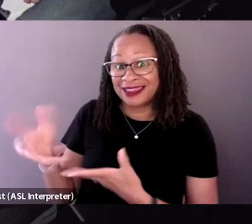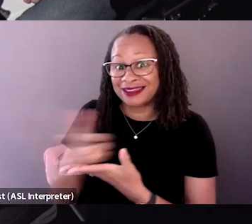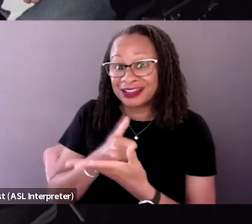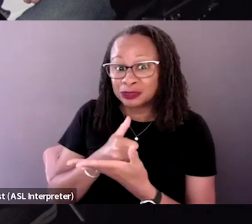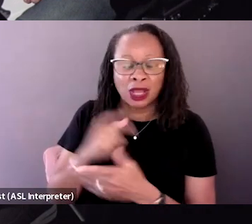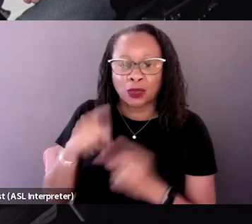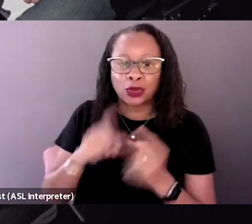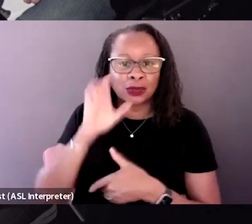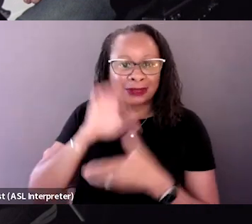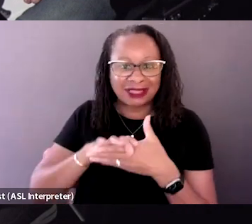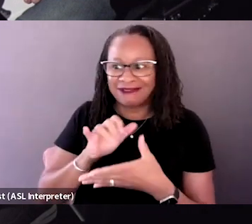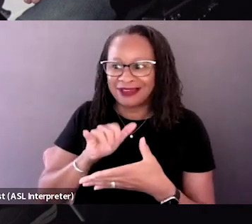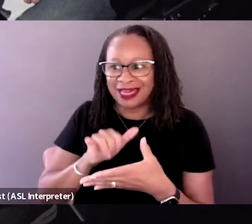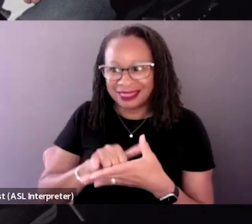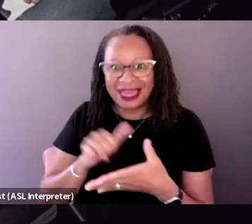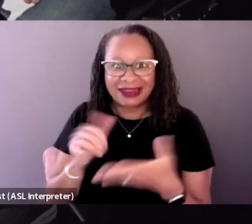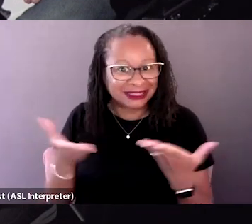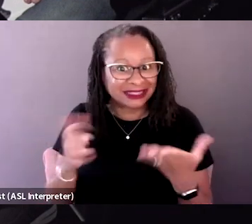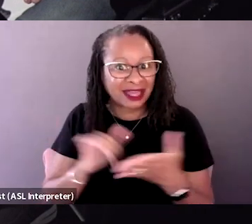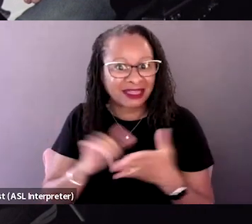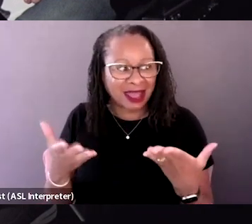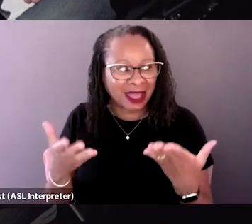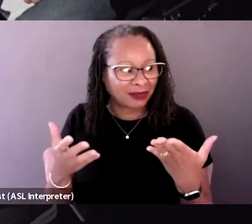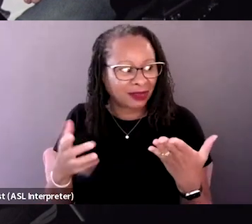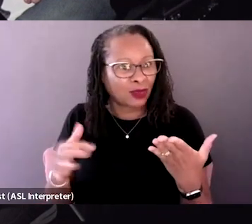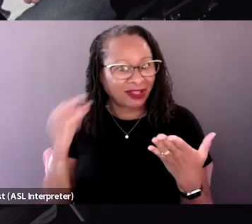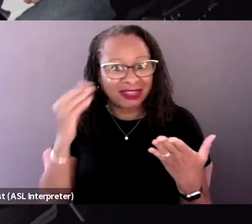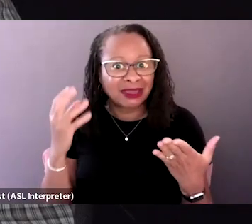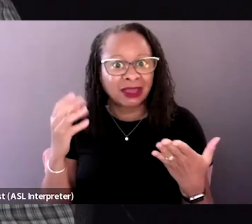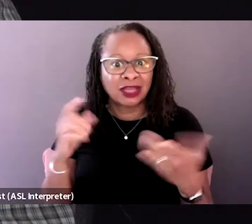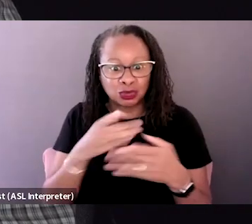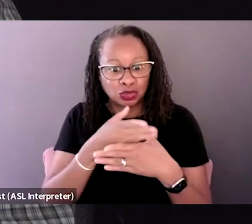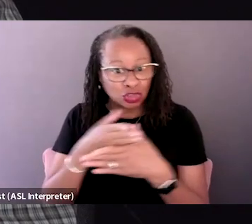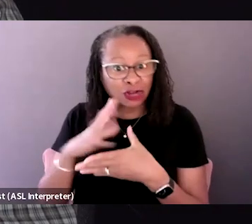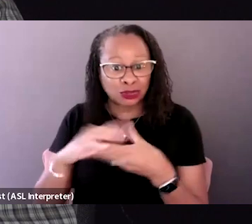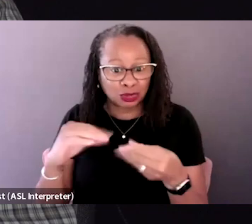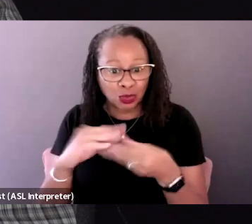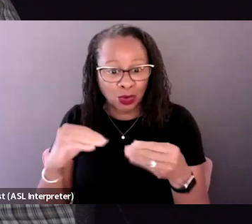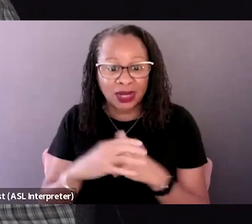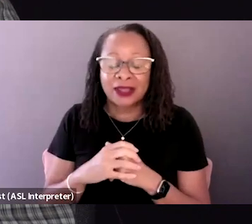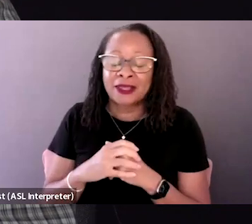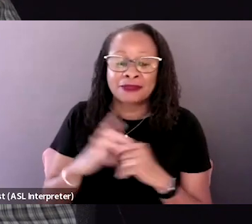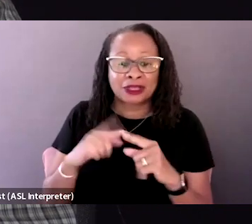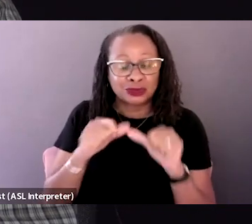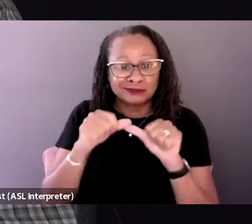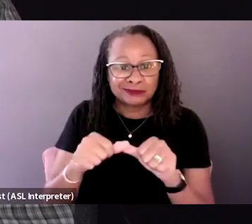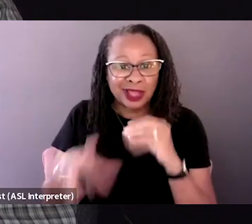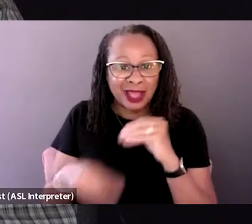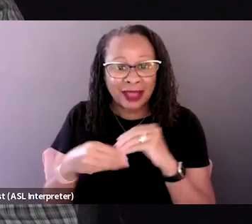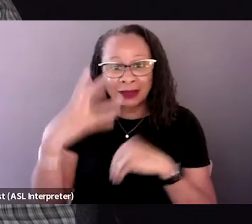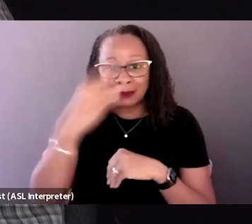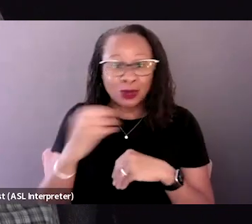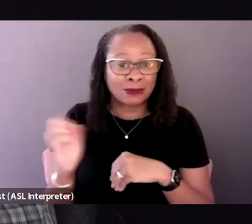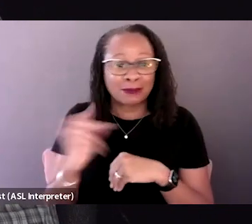captured, we just couldn't even believe that it existed, that they had the presence of mind to tell their story and to keep